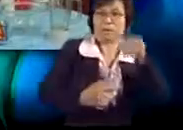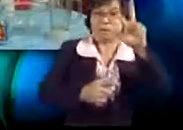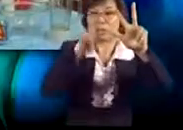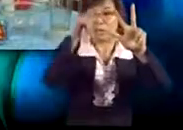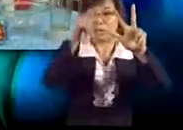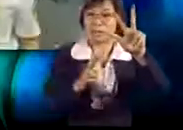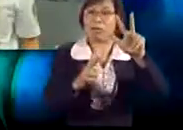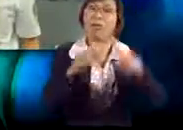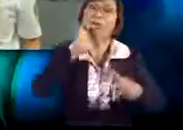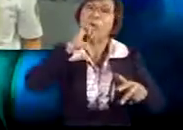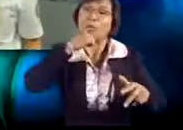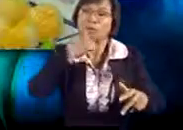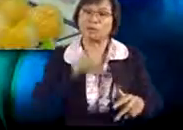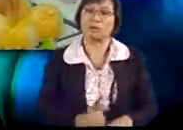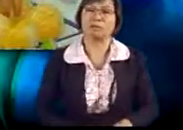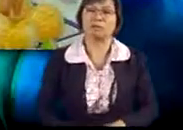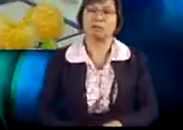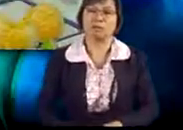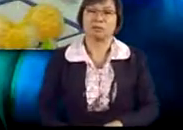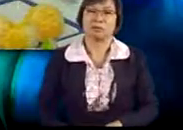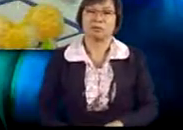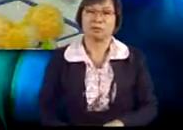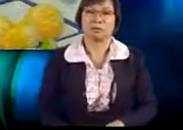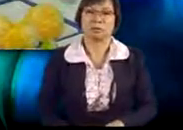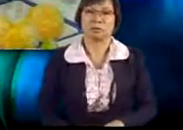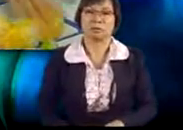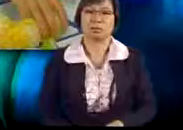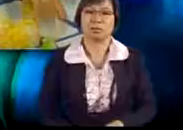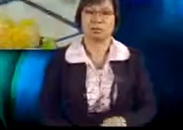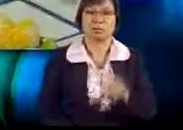3 1/2 oranges. 1,